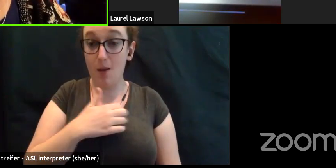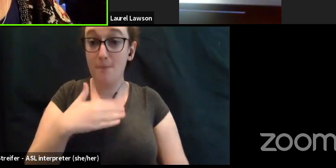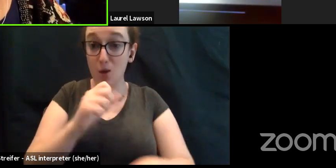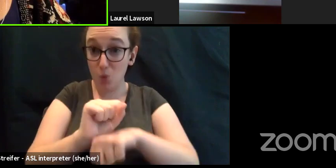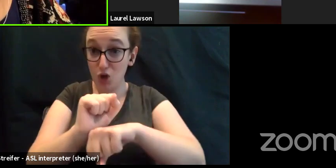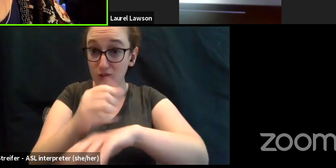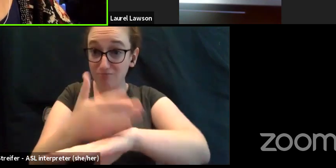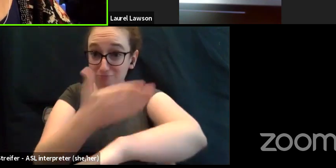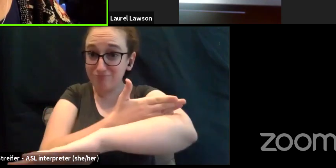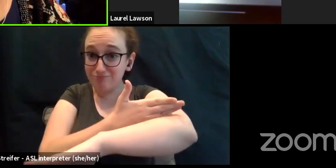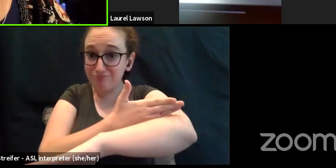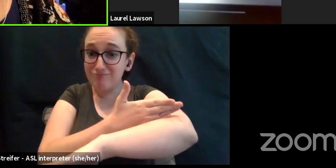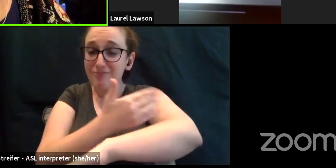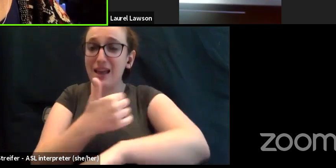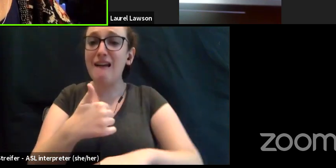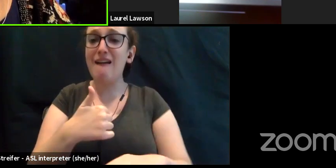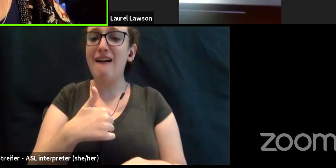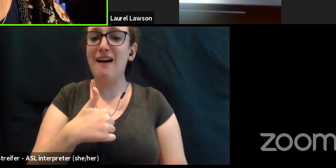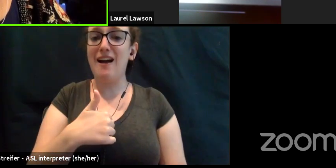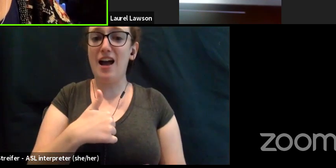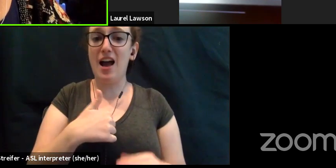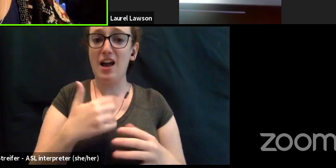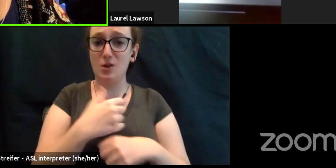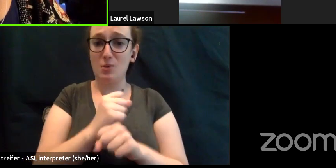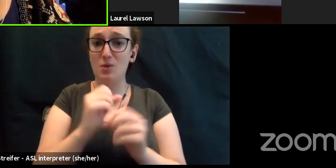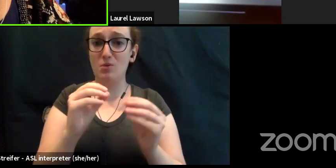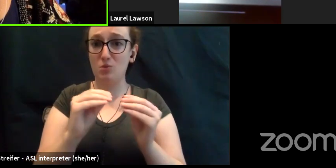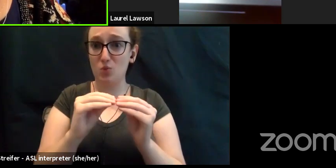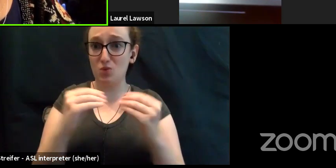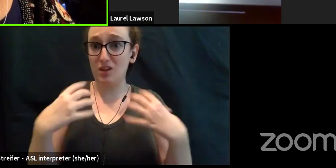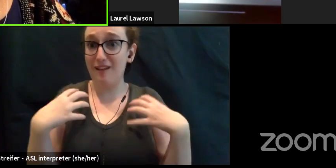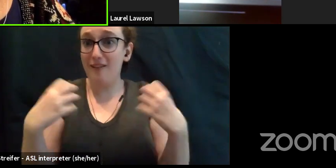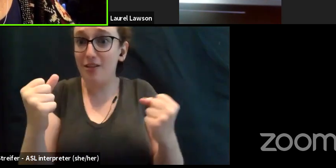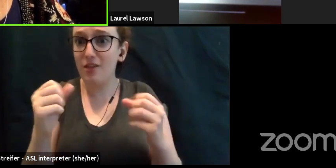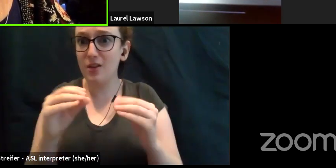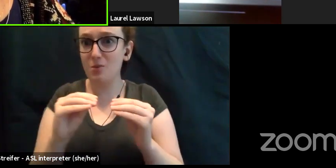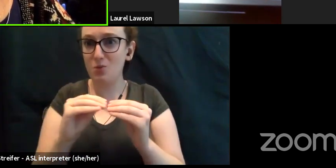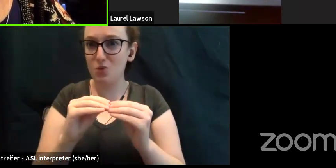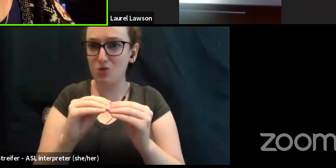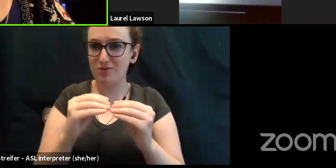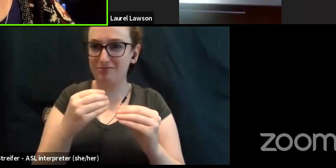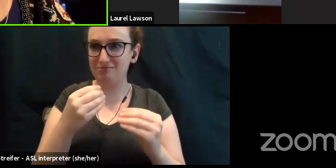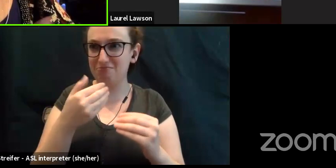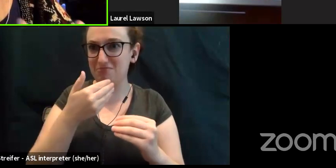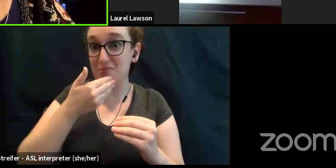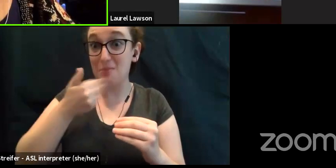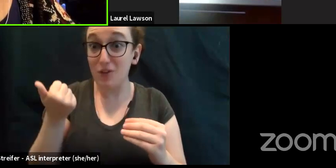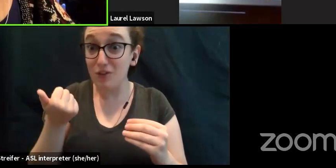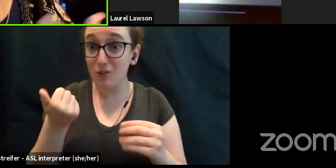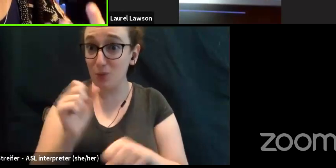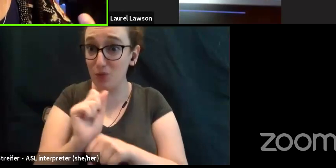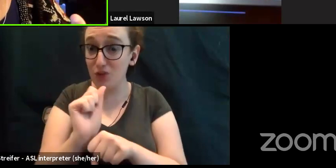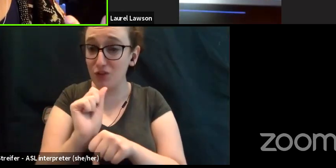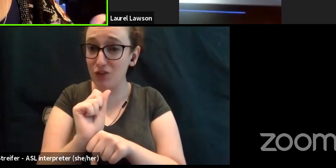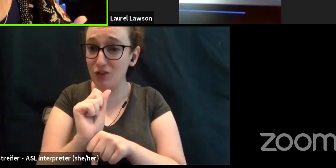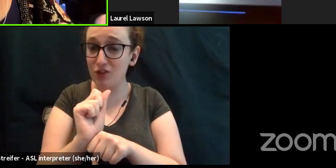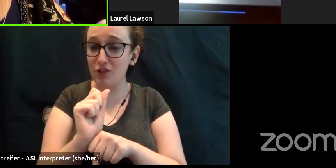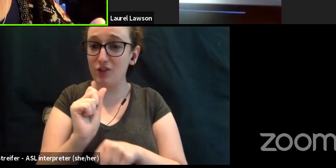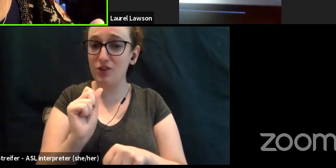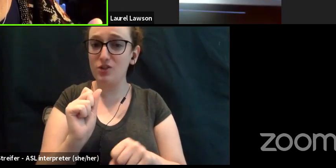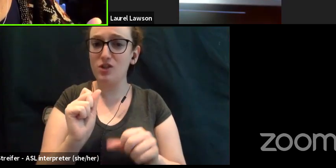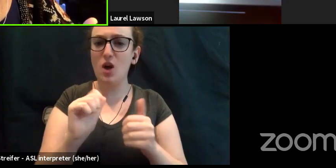and I was able to create in much healthier, more robust ways. So with that said, what do we do when we